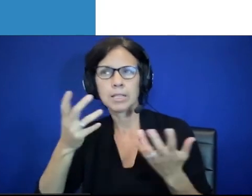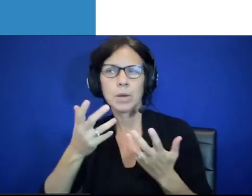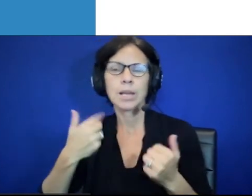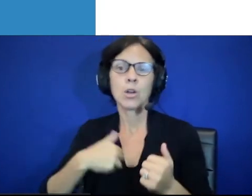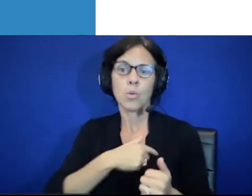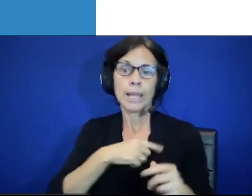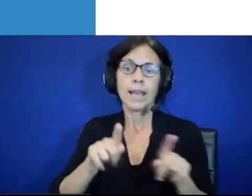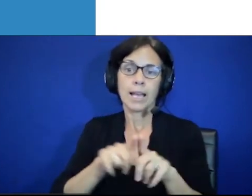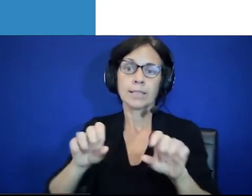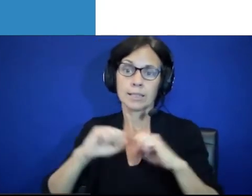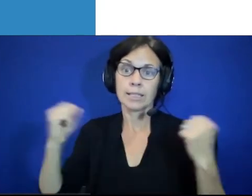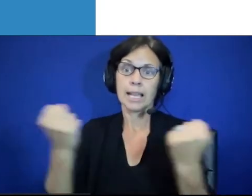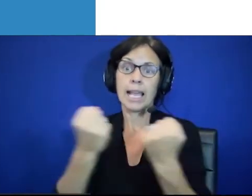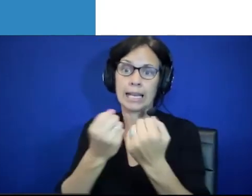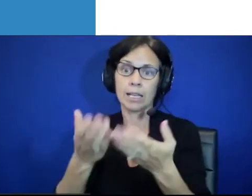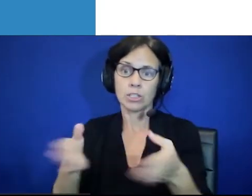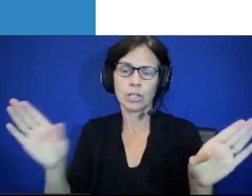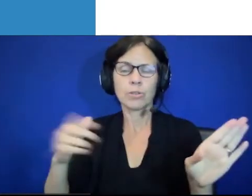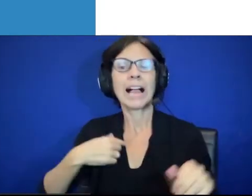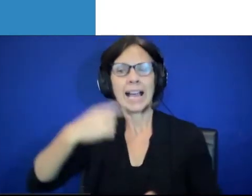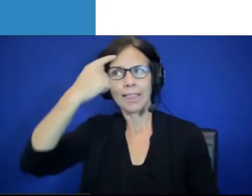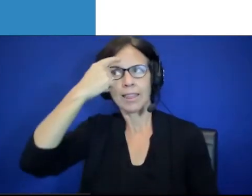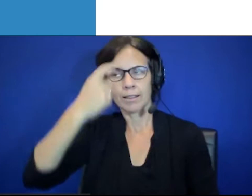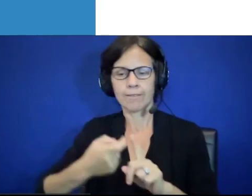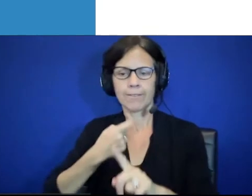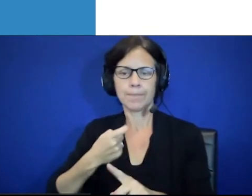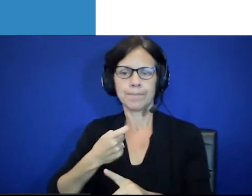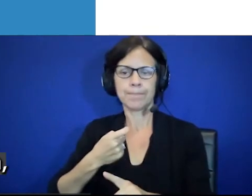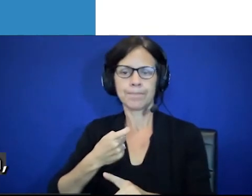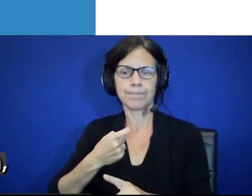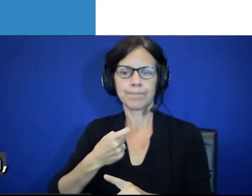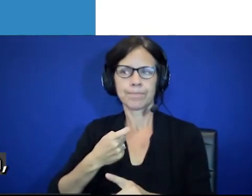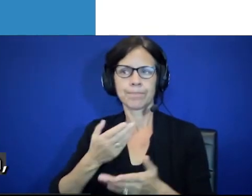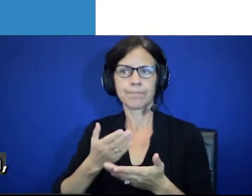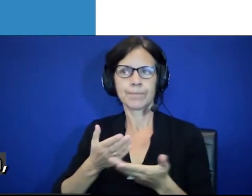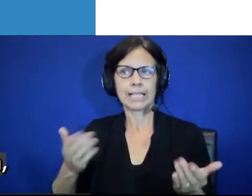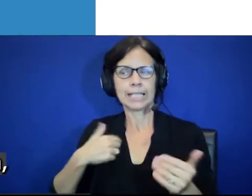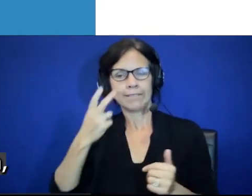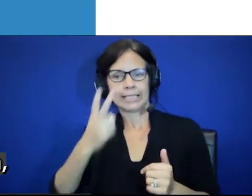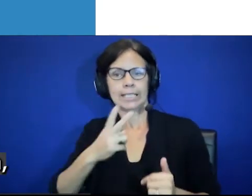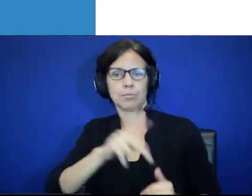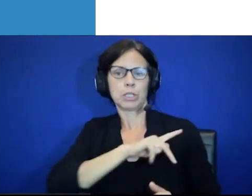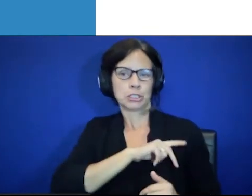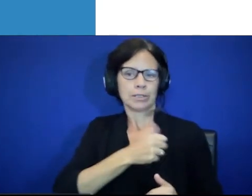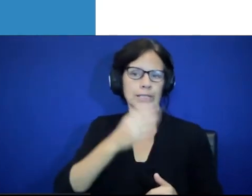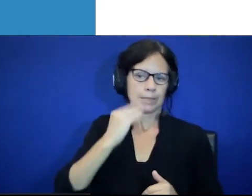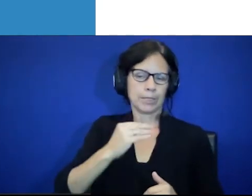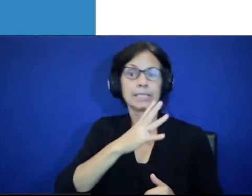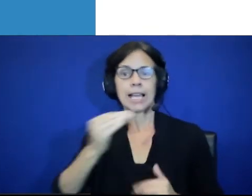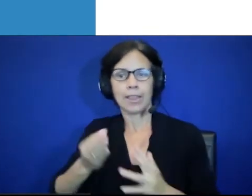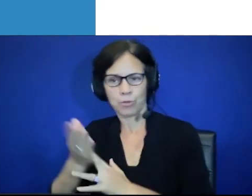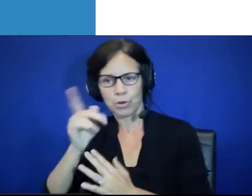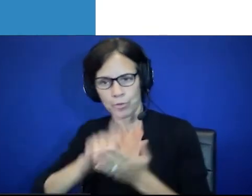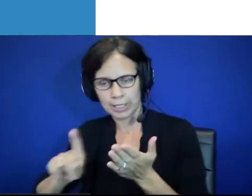a society, I think, from what I've seen anecdotally and through the research,